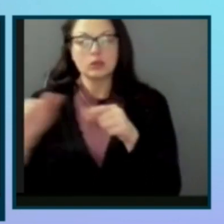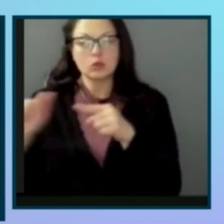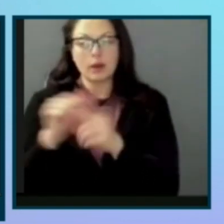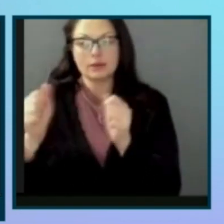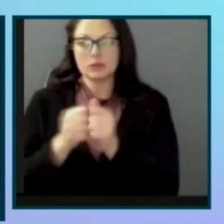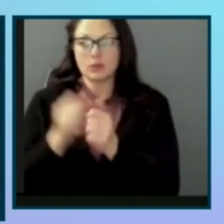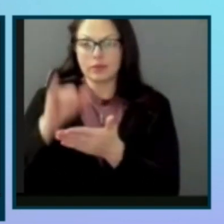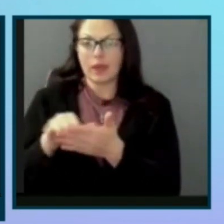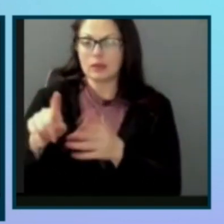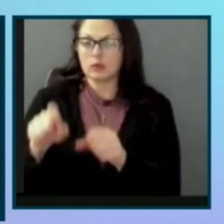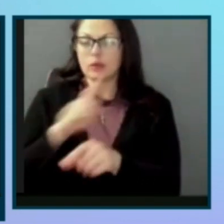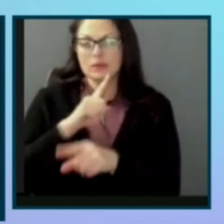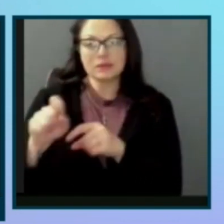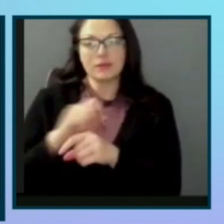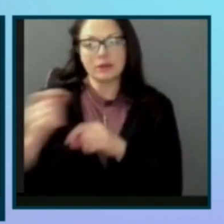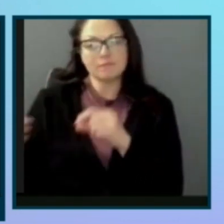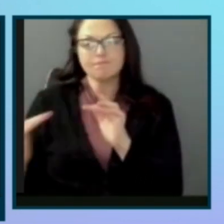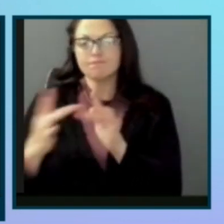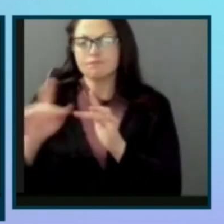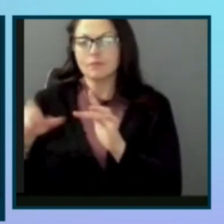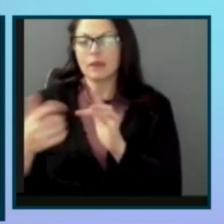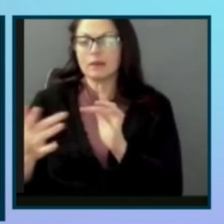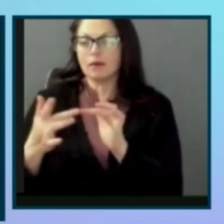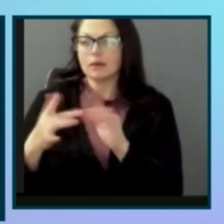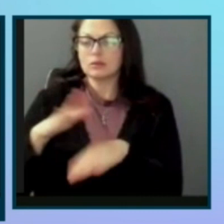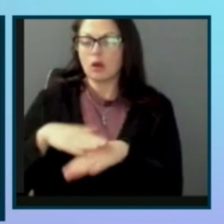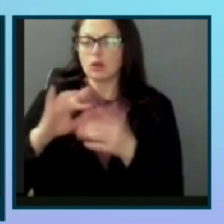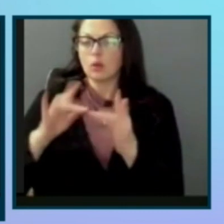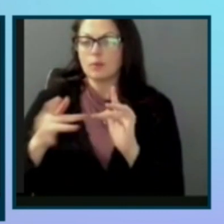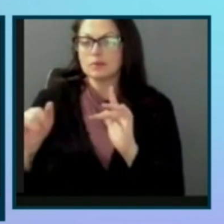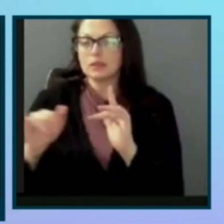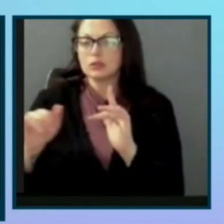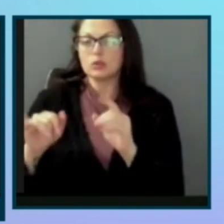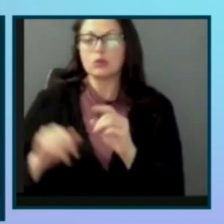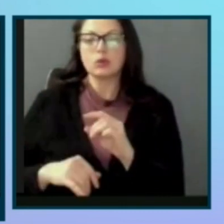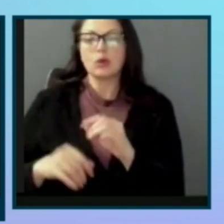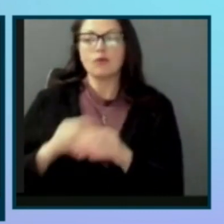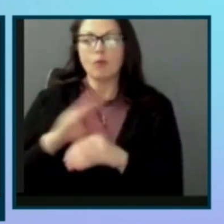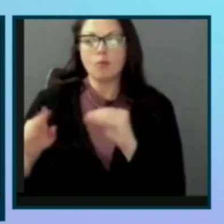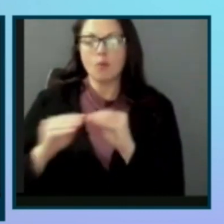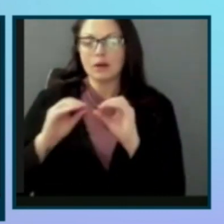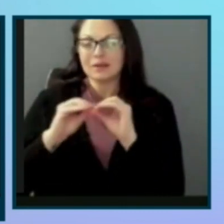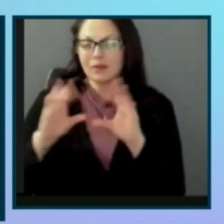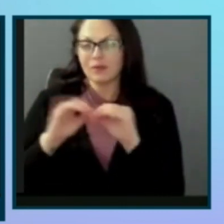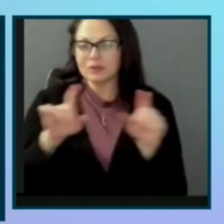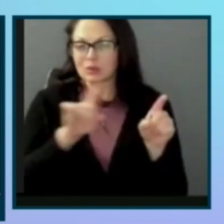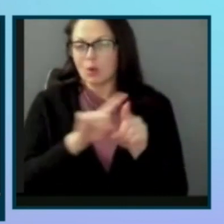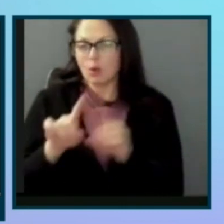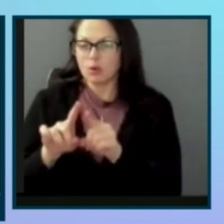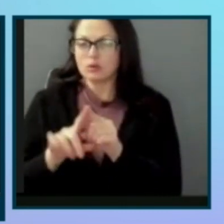And you can definitely reach out to any contacts on those websites as well in order to gain further clarification. There's also a lot of